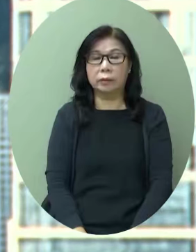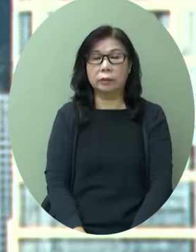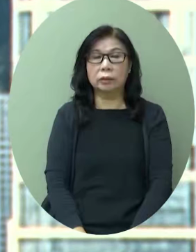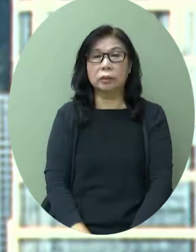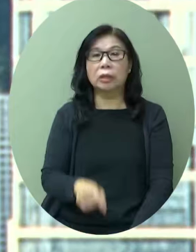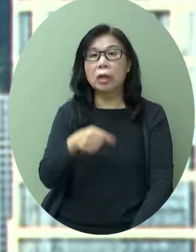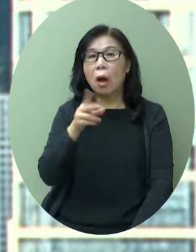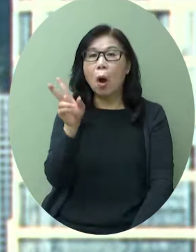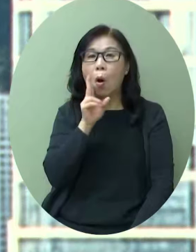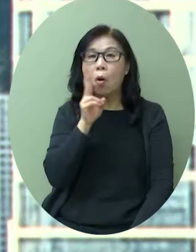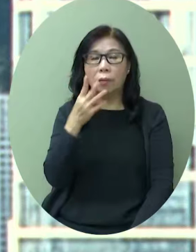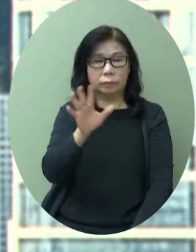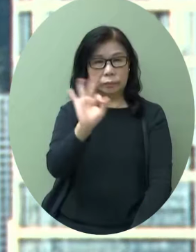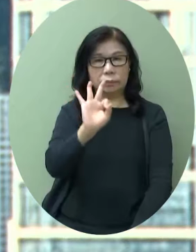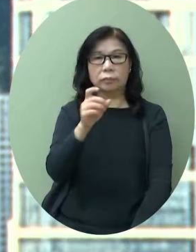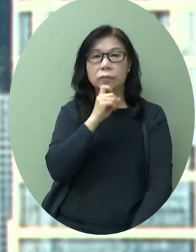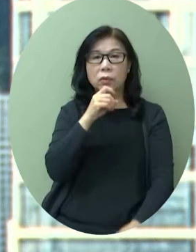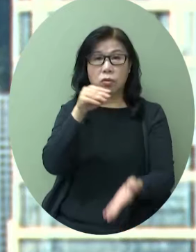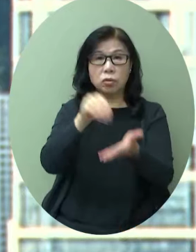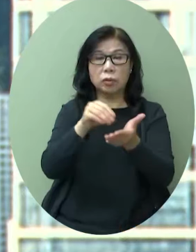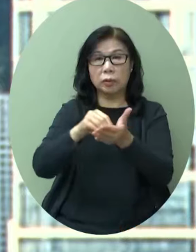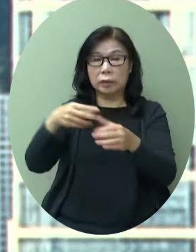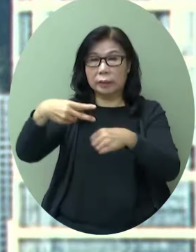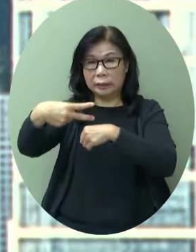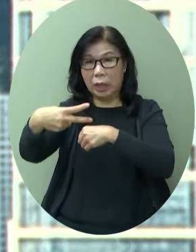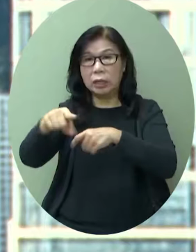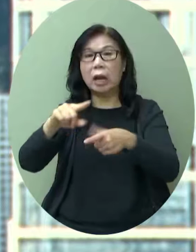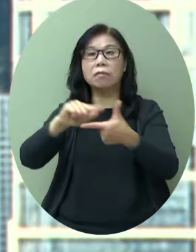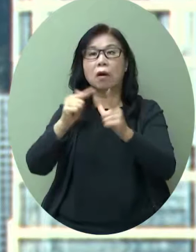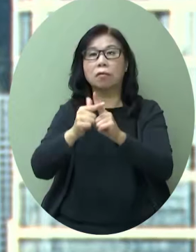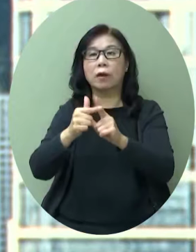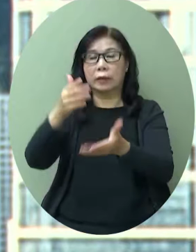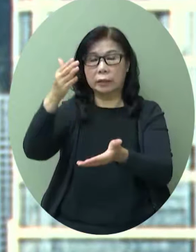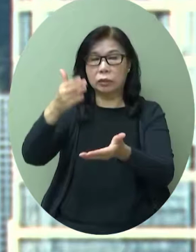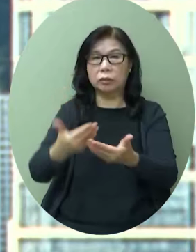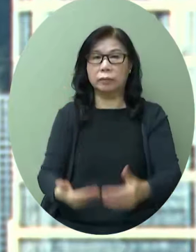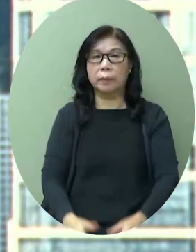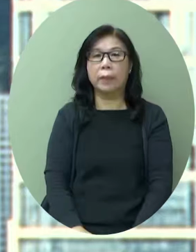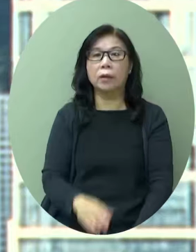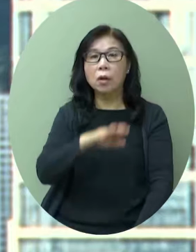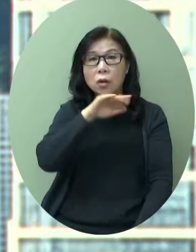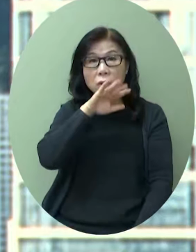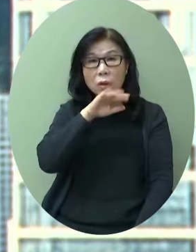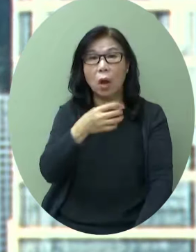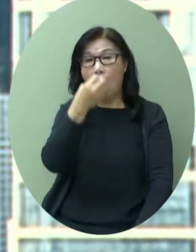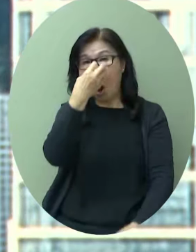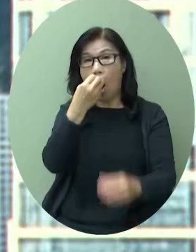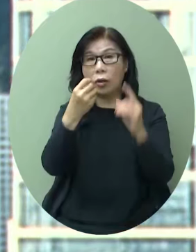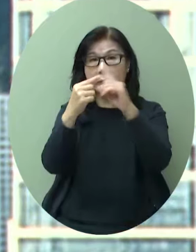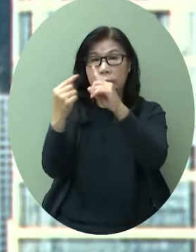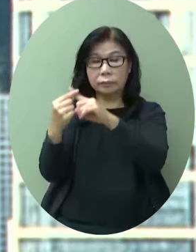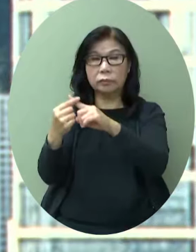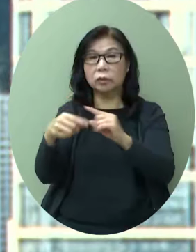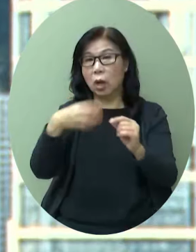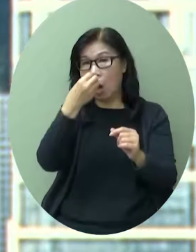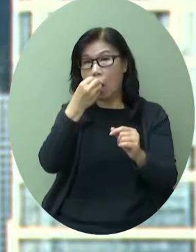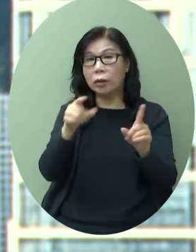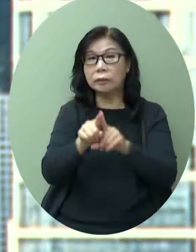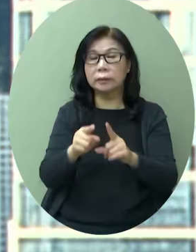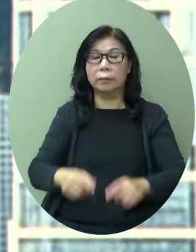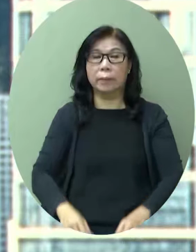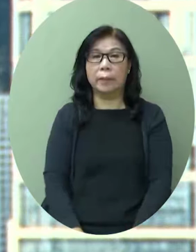announced. In other words, for non-Hong Kong residents to get a certificate of antibody test in Hong Kong and